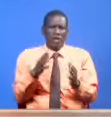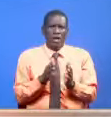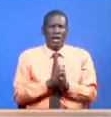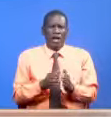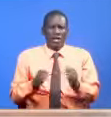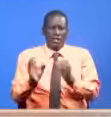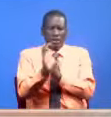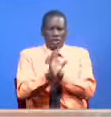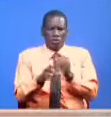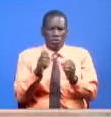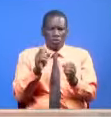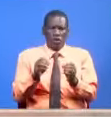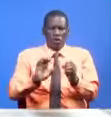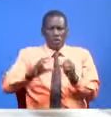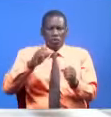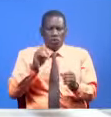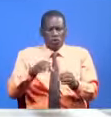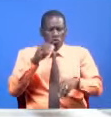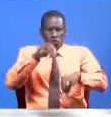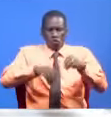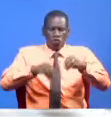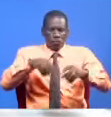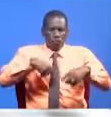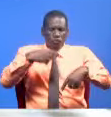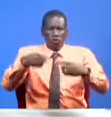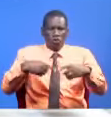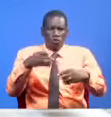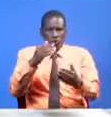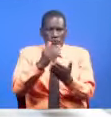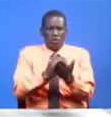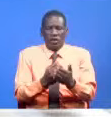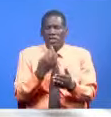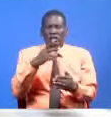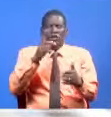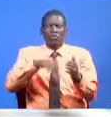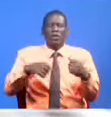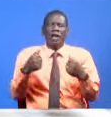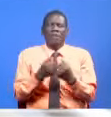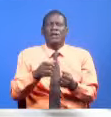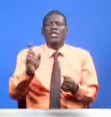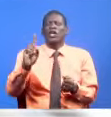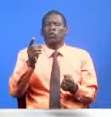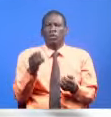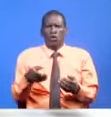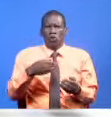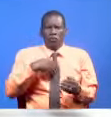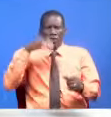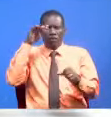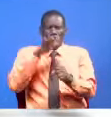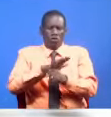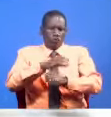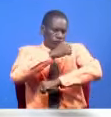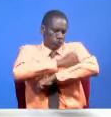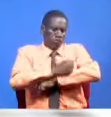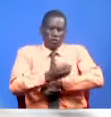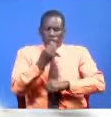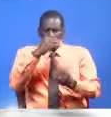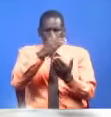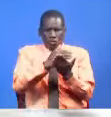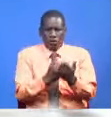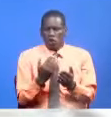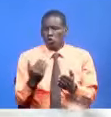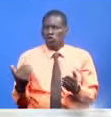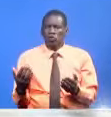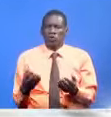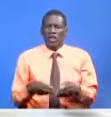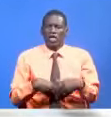to the continuation of the program. Look at Nairobi, what is happening in Nairobi. We have a lot of school feeding program. The children are